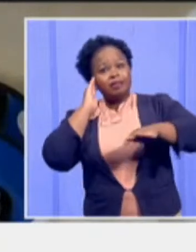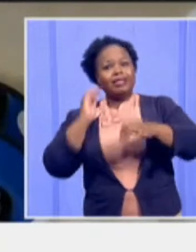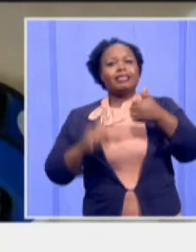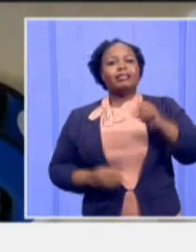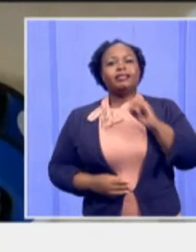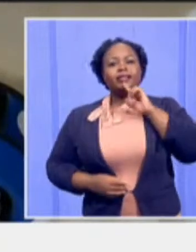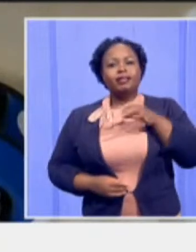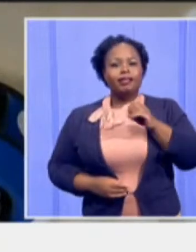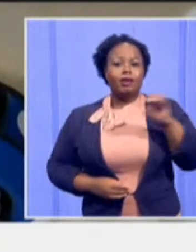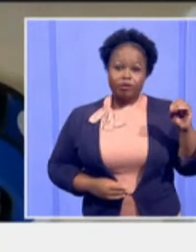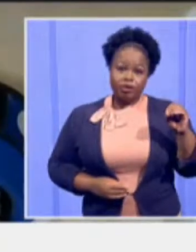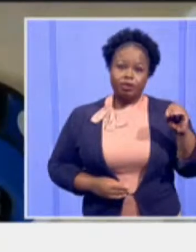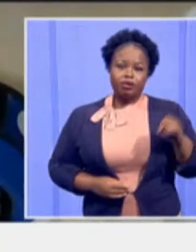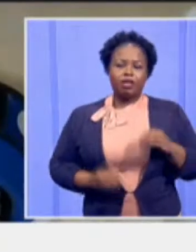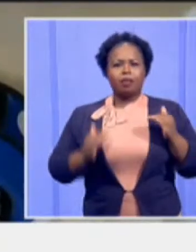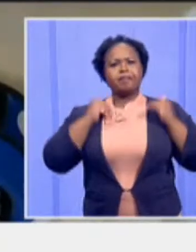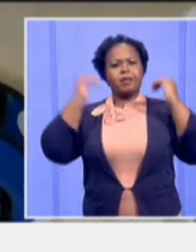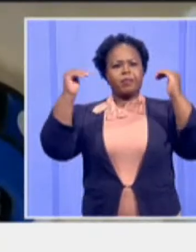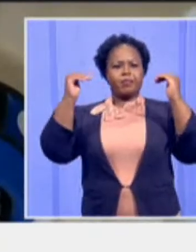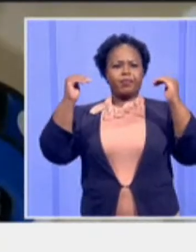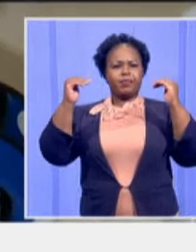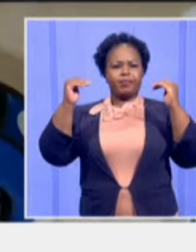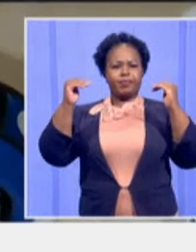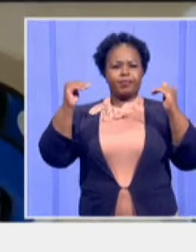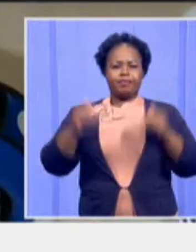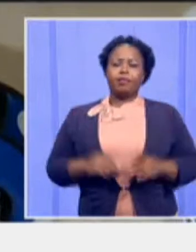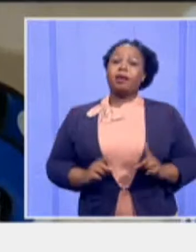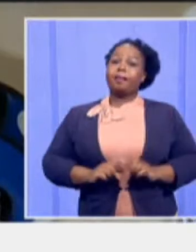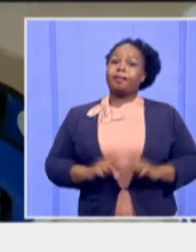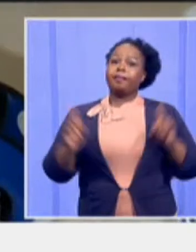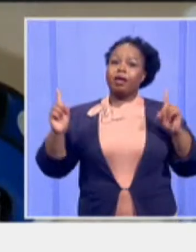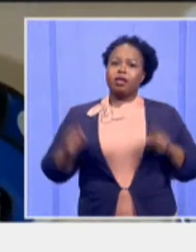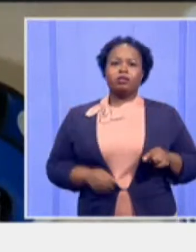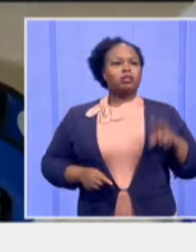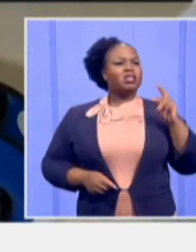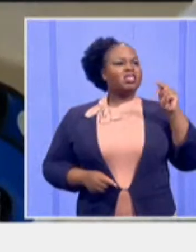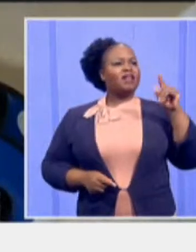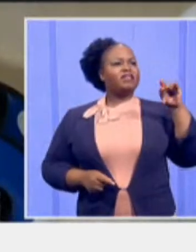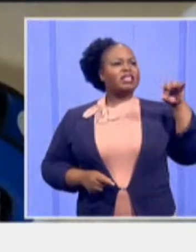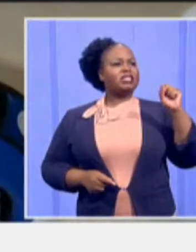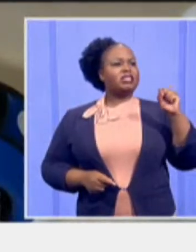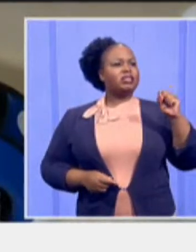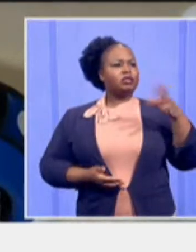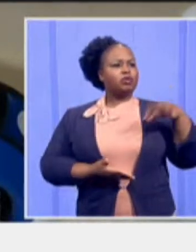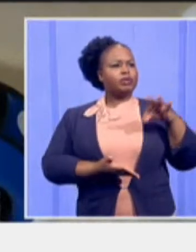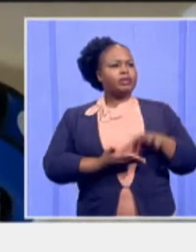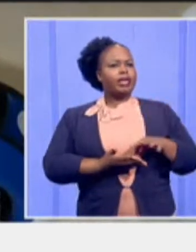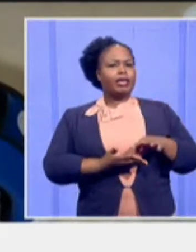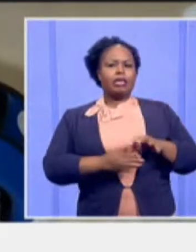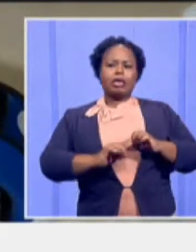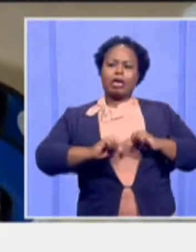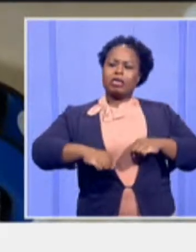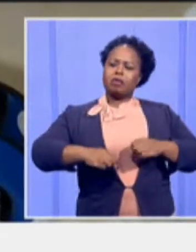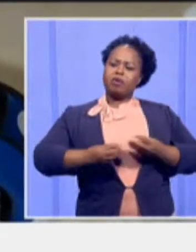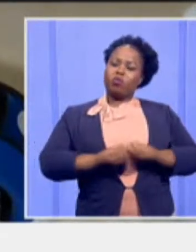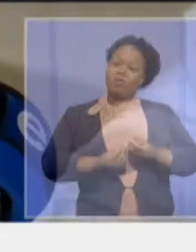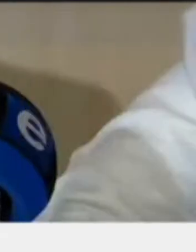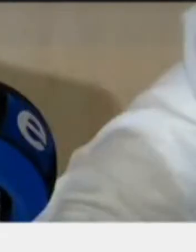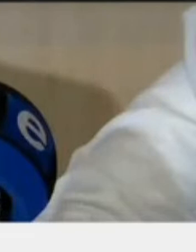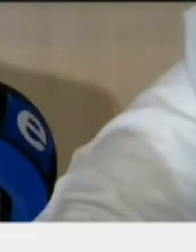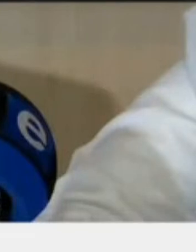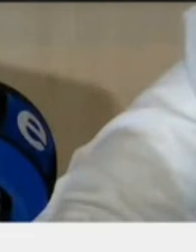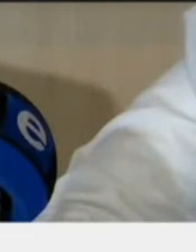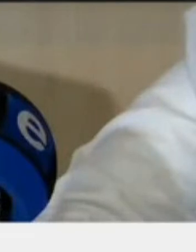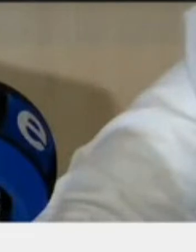60,000 and above. But you have signed lease with these service